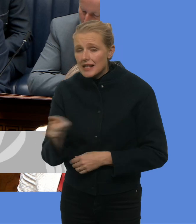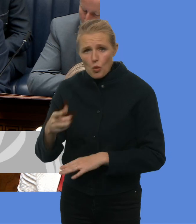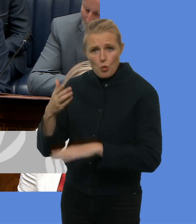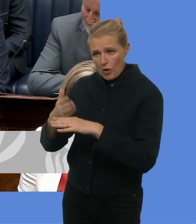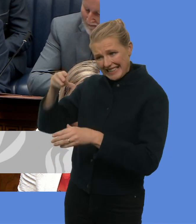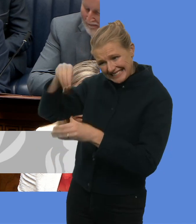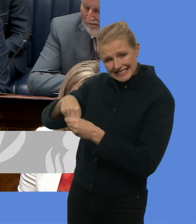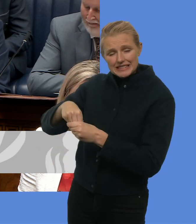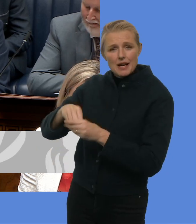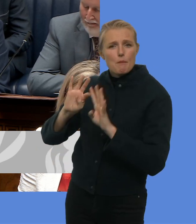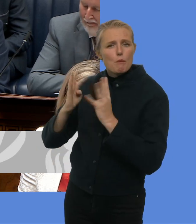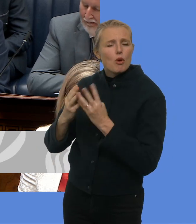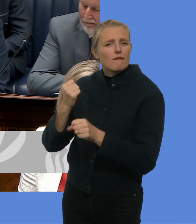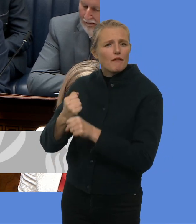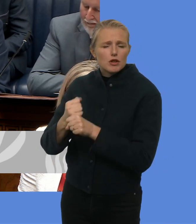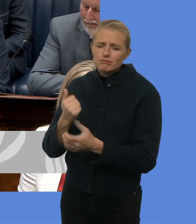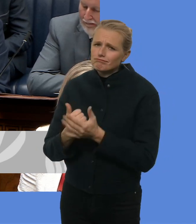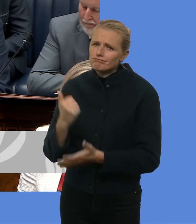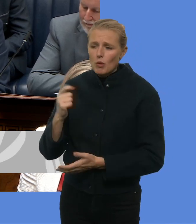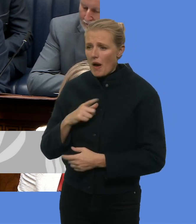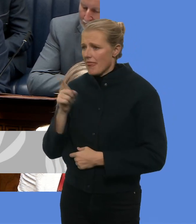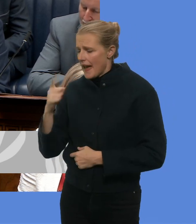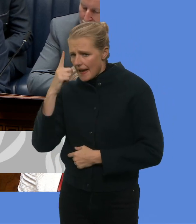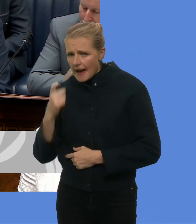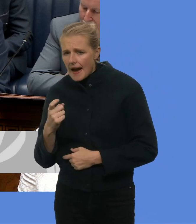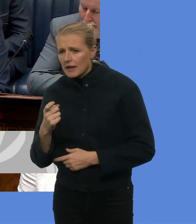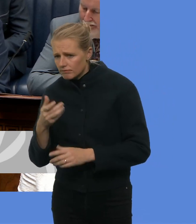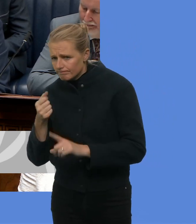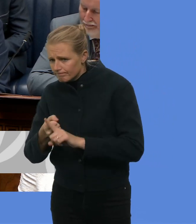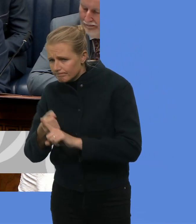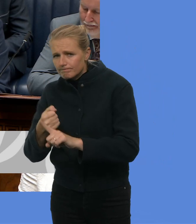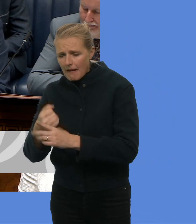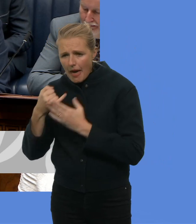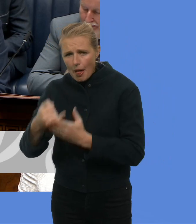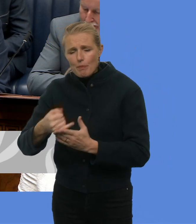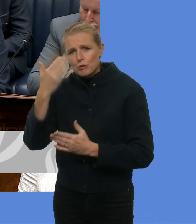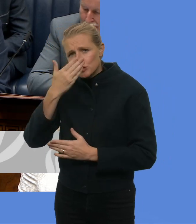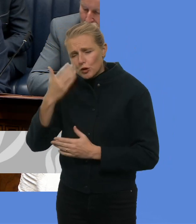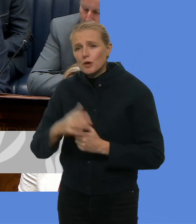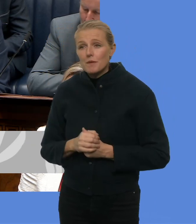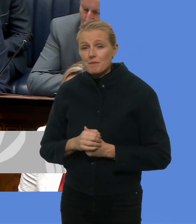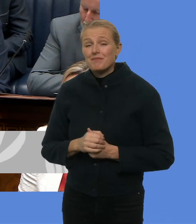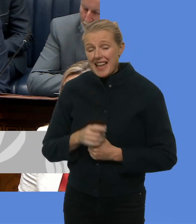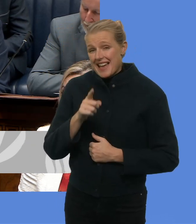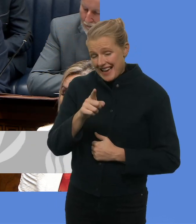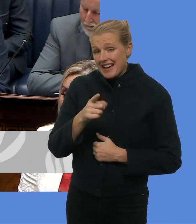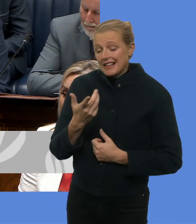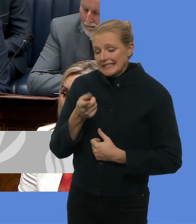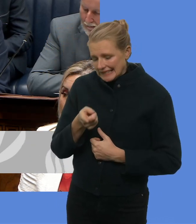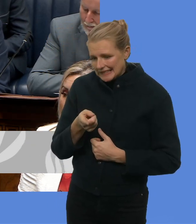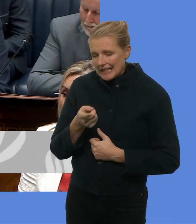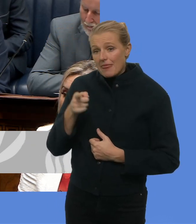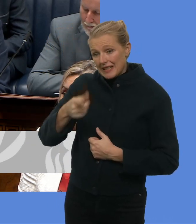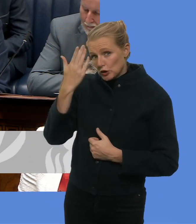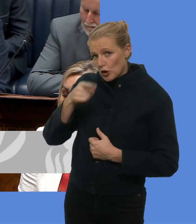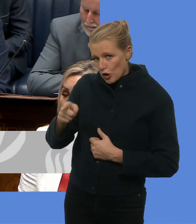they can add value to the school that they're serving. It's highlighted the SEP process for this particular